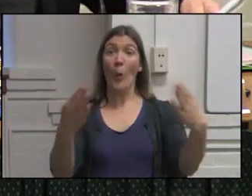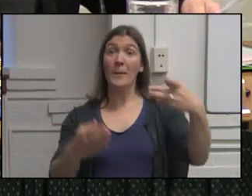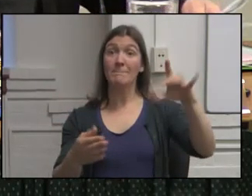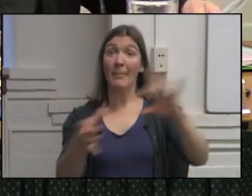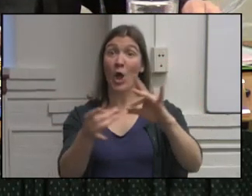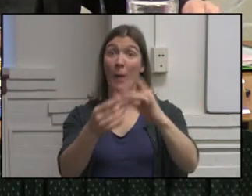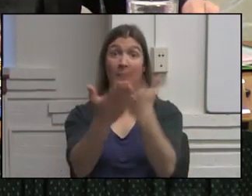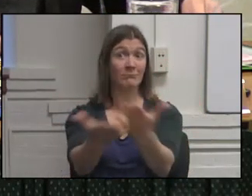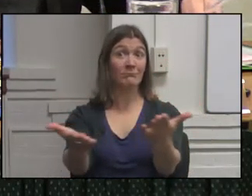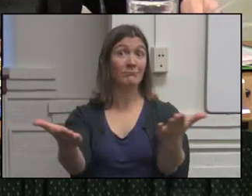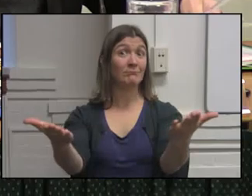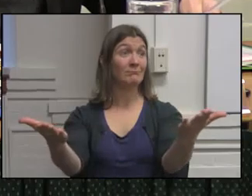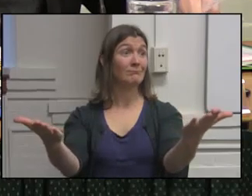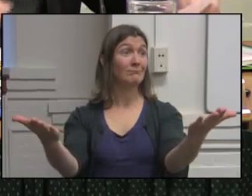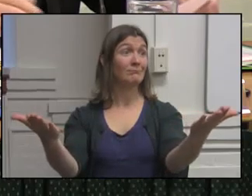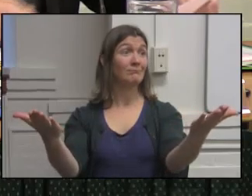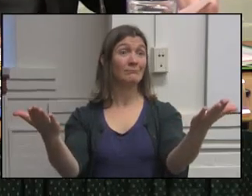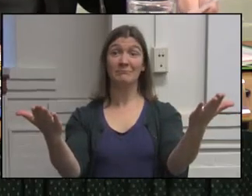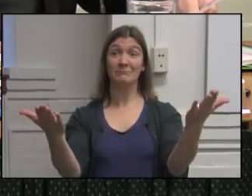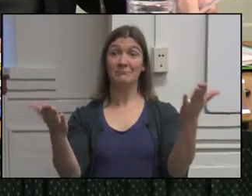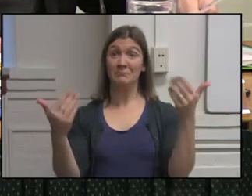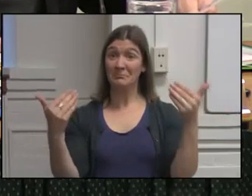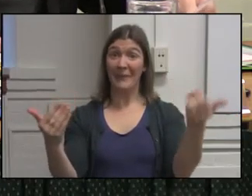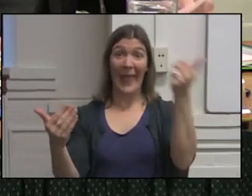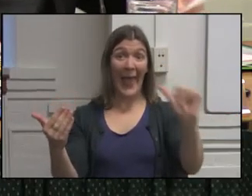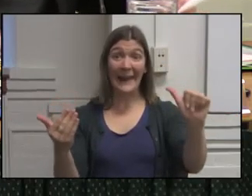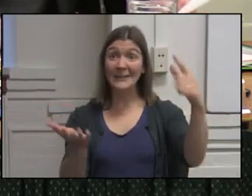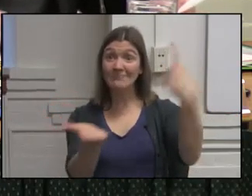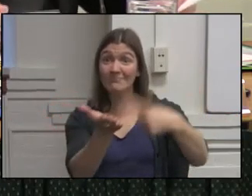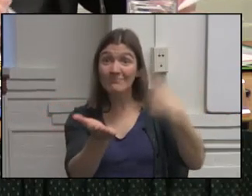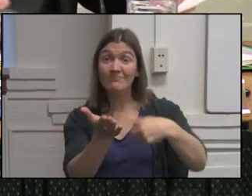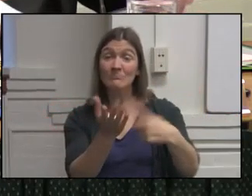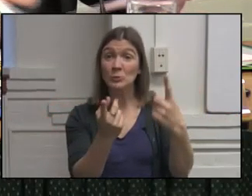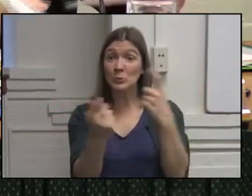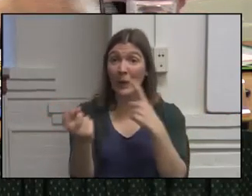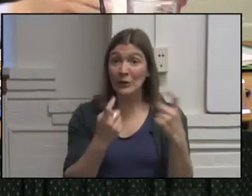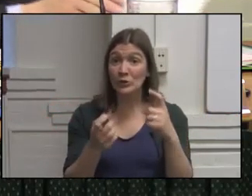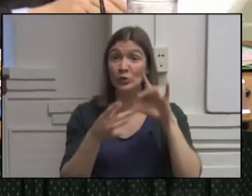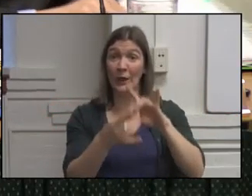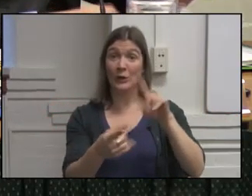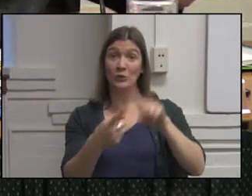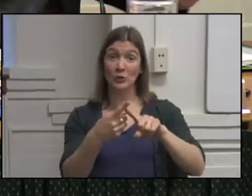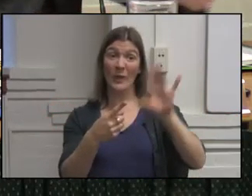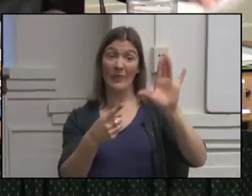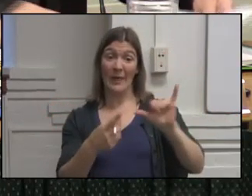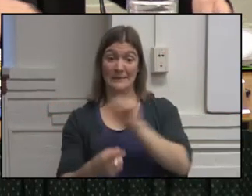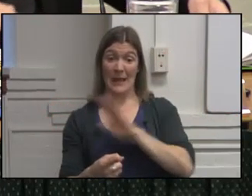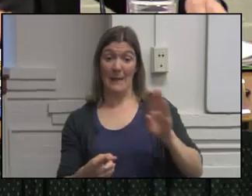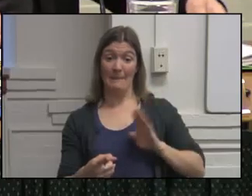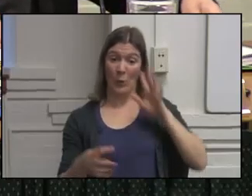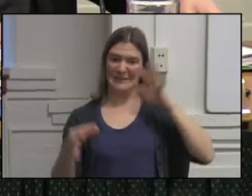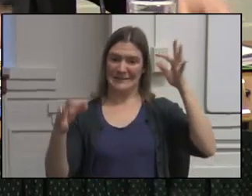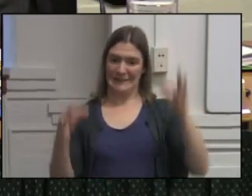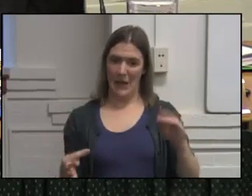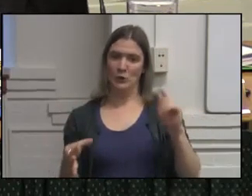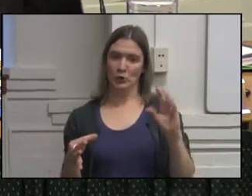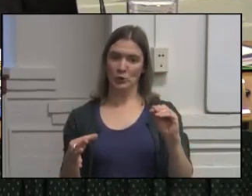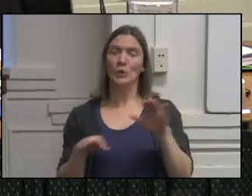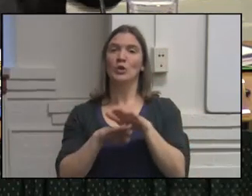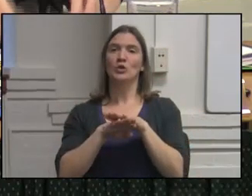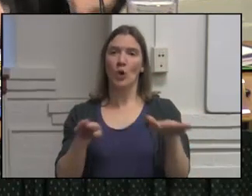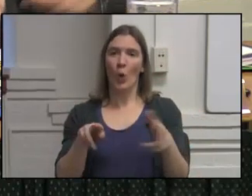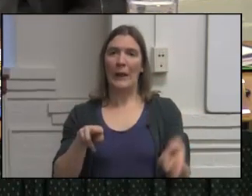public. This is a public hearing. It's convened. Does anybody have any discussions on the select board basically